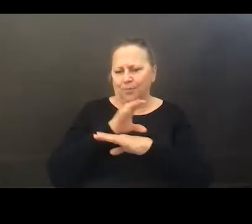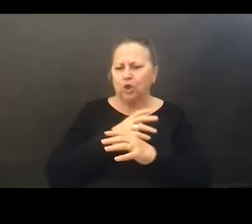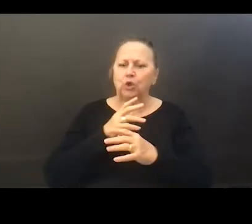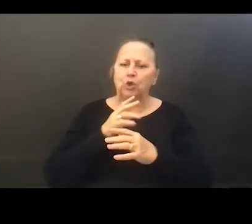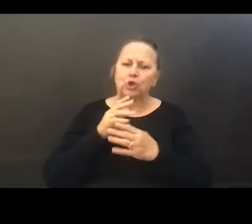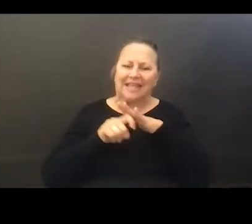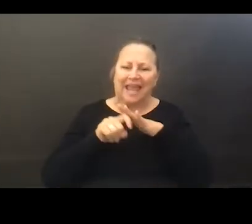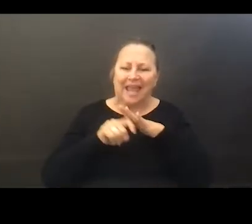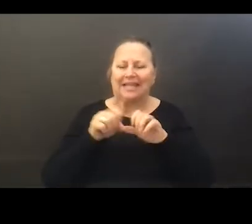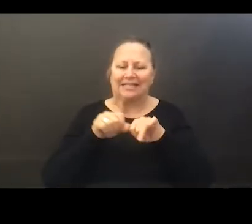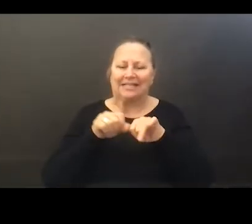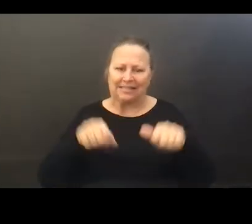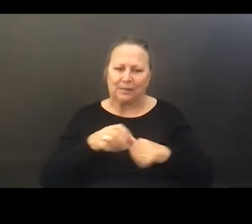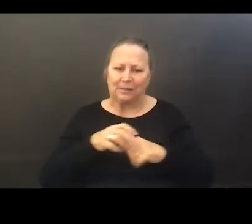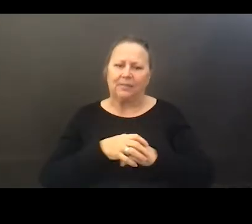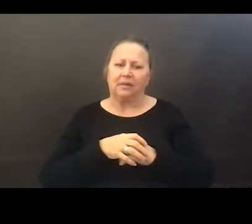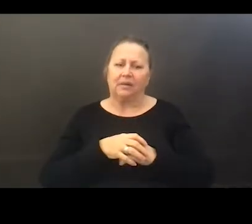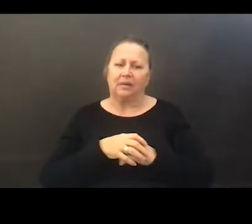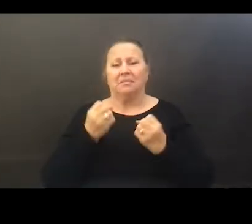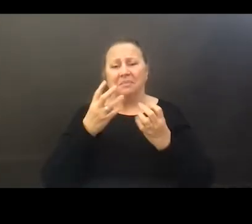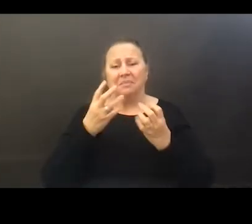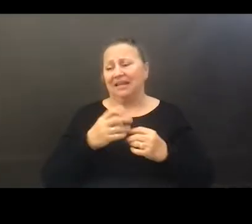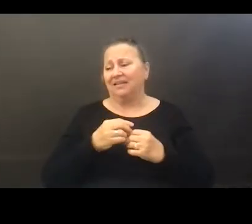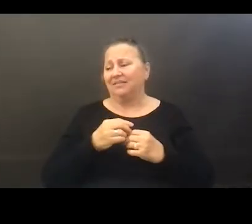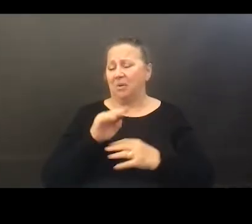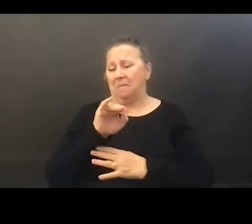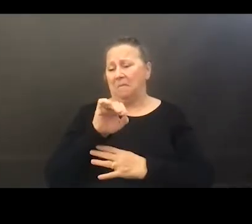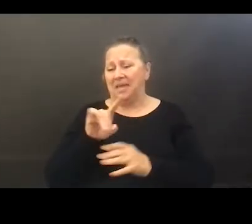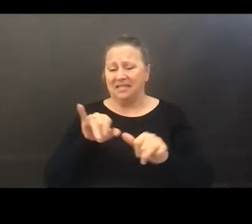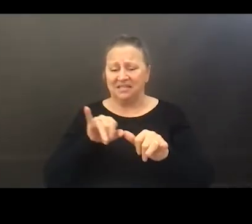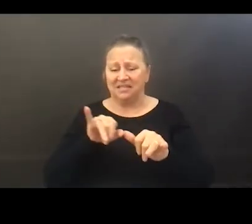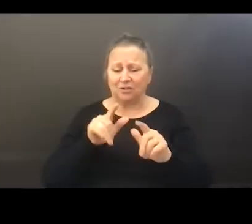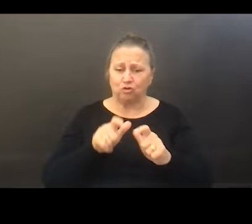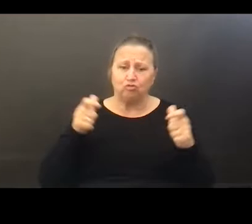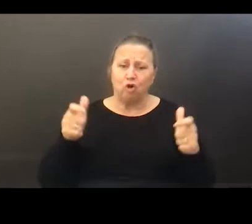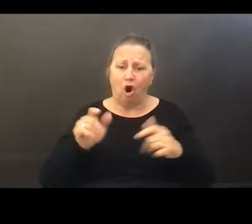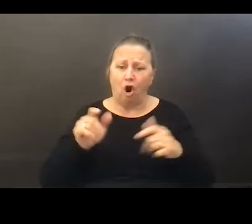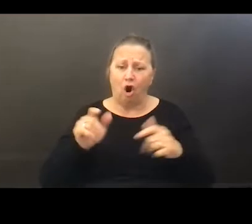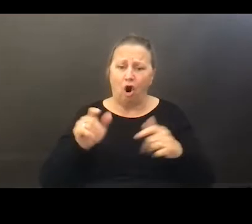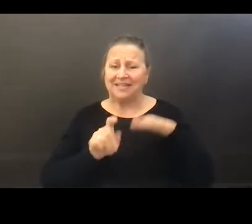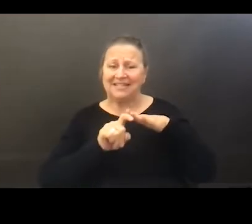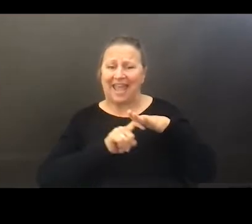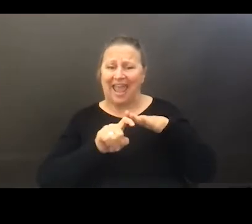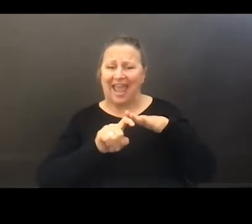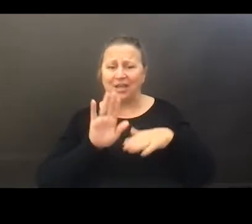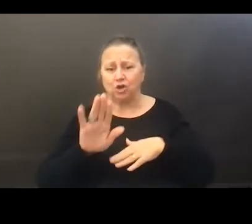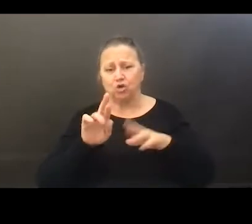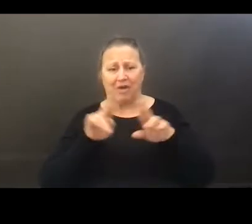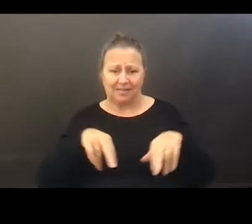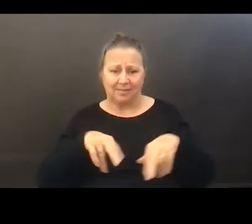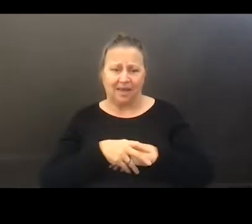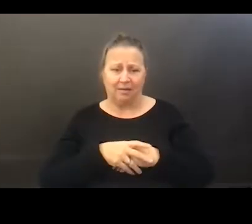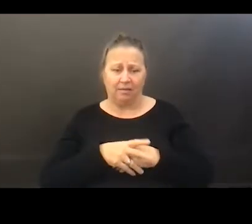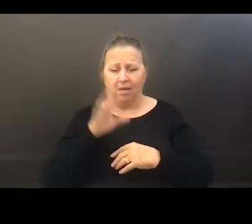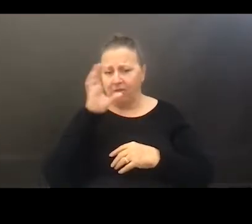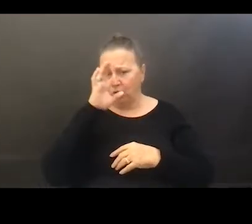companies, software that's used by mid-size and larger companies, scan your documents, your resume. They're looking for